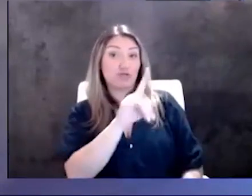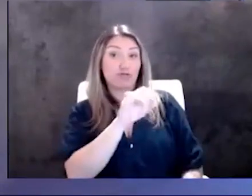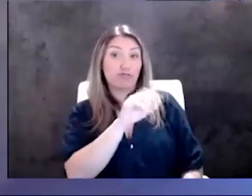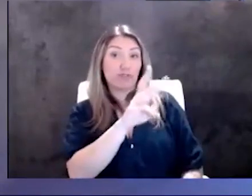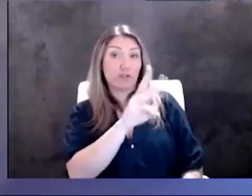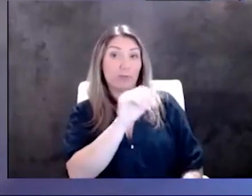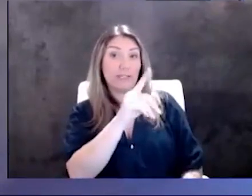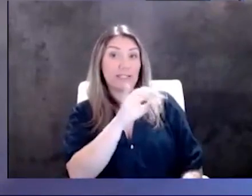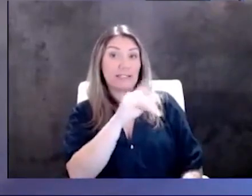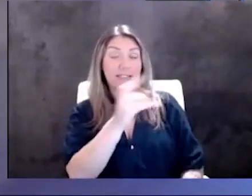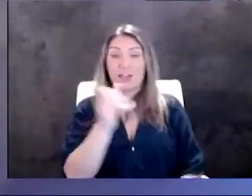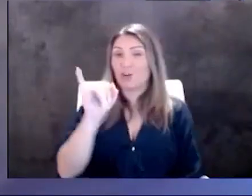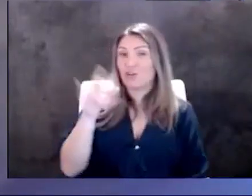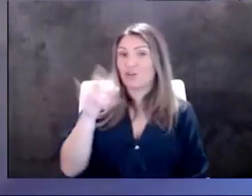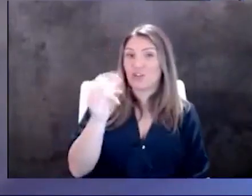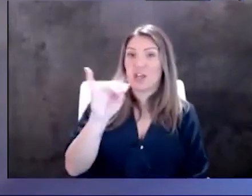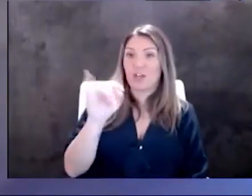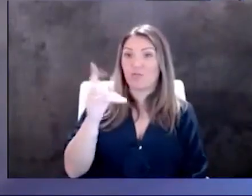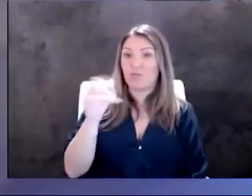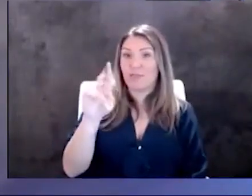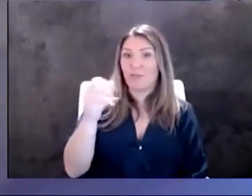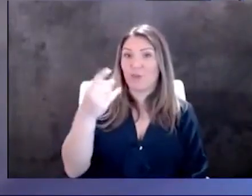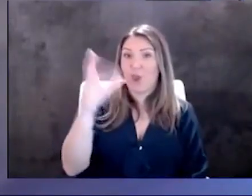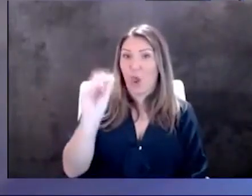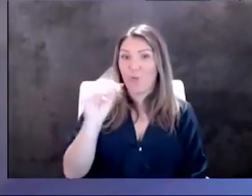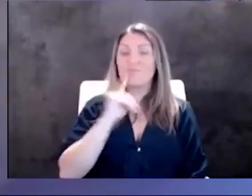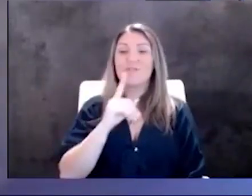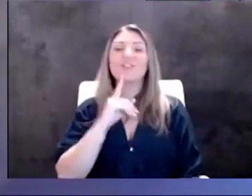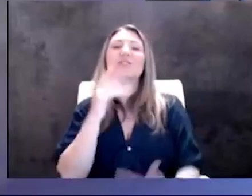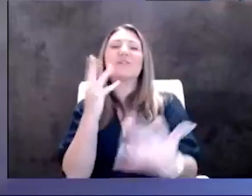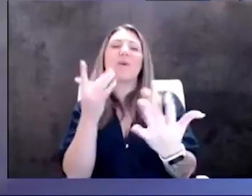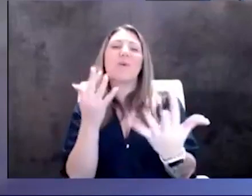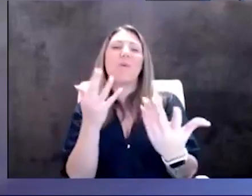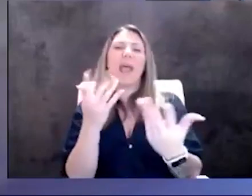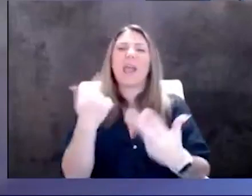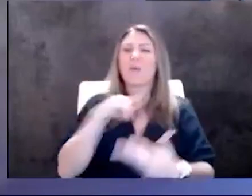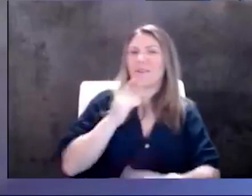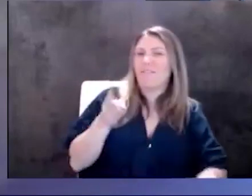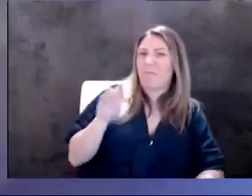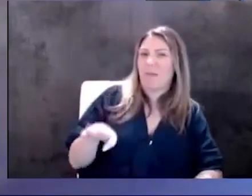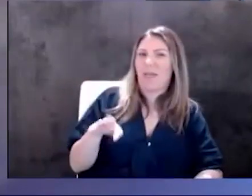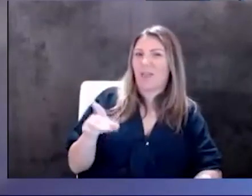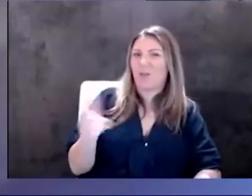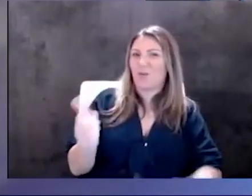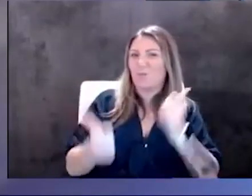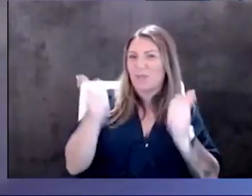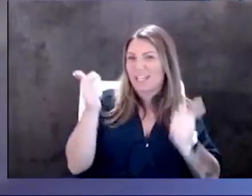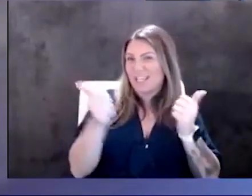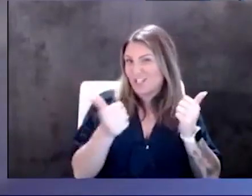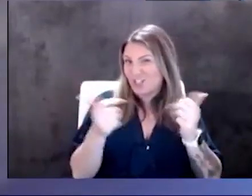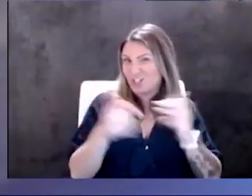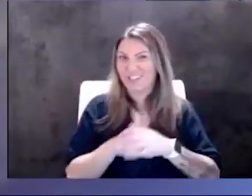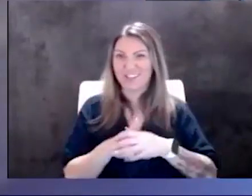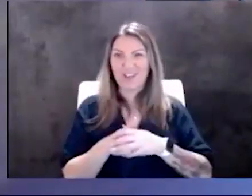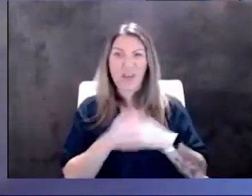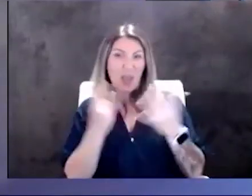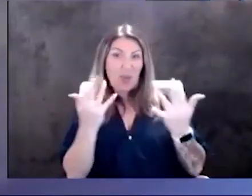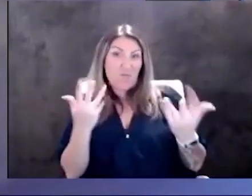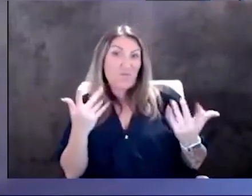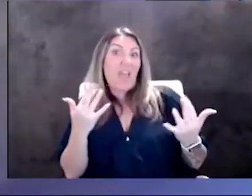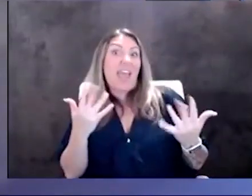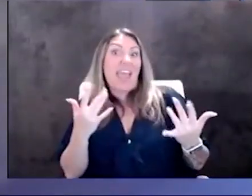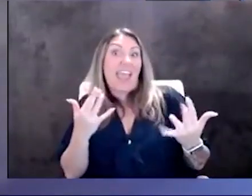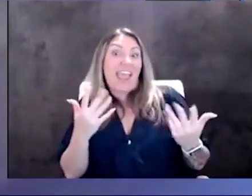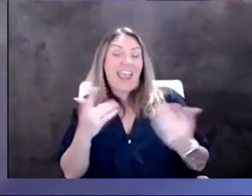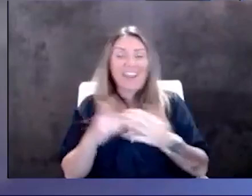to respond because we have a little bet. We have a little bet between Jess and I which way this is going to go. Oh, geez, here we go. We're way ahead of Drew you. Pinsky,